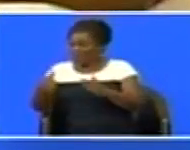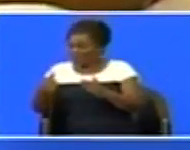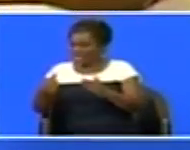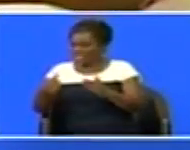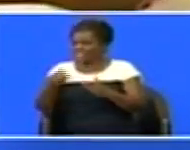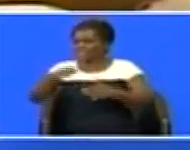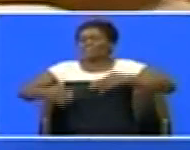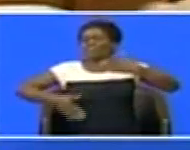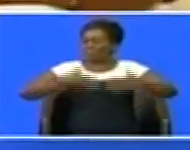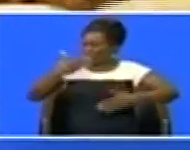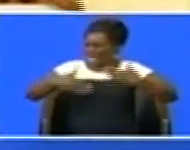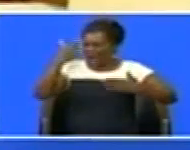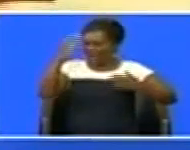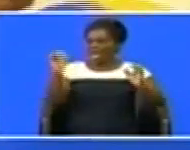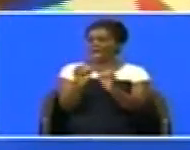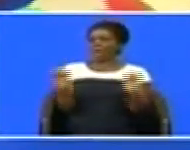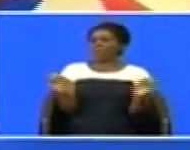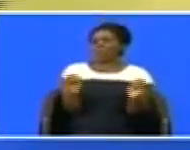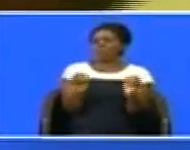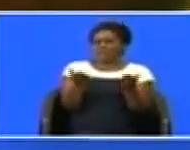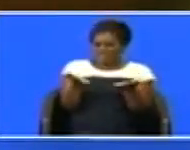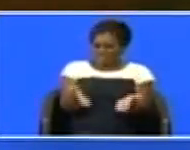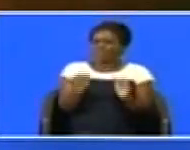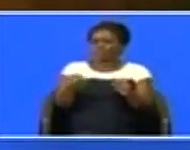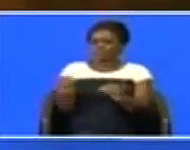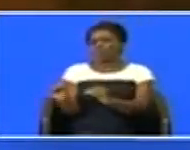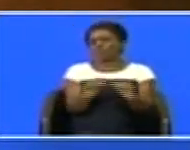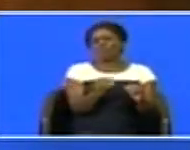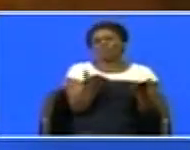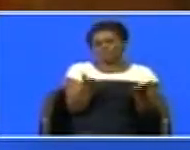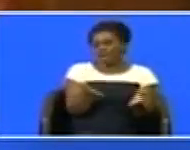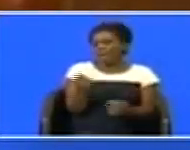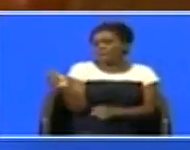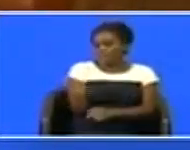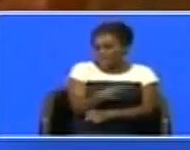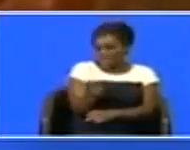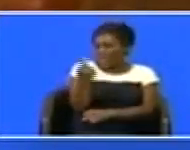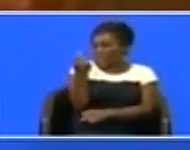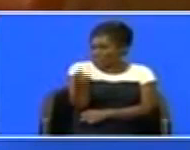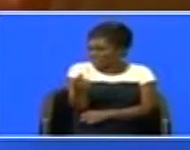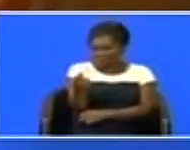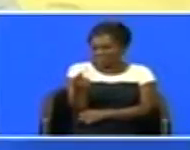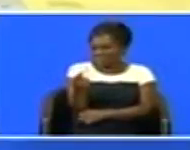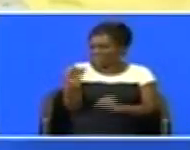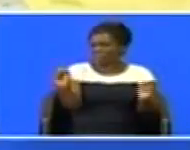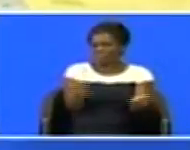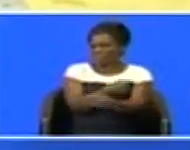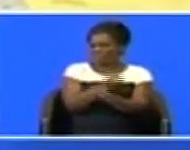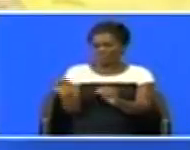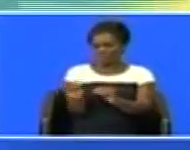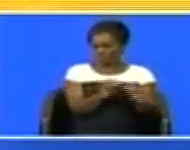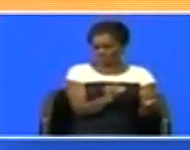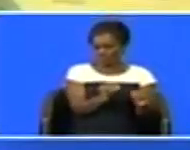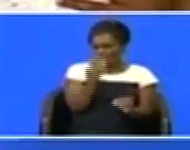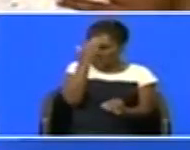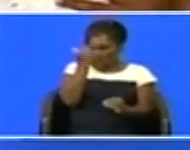play jovially with each other. But only now can they move around and play. A few months ago, the triplets were in agony. After her